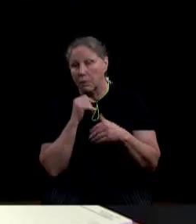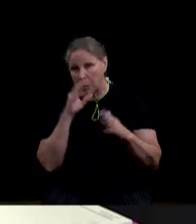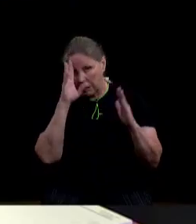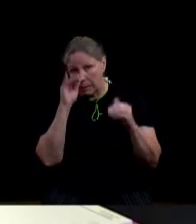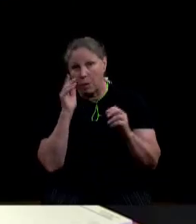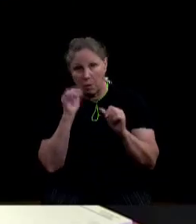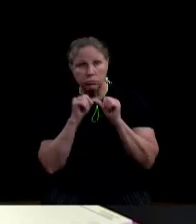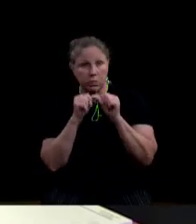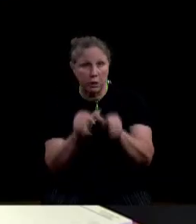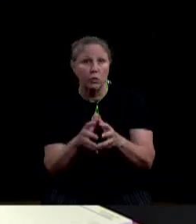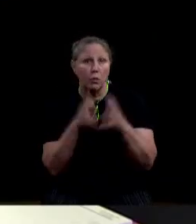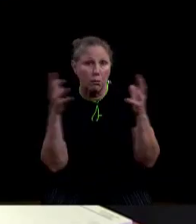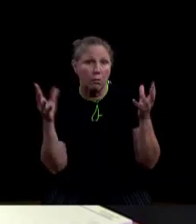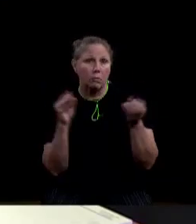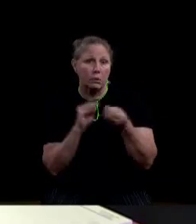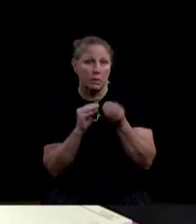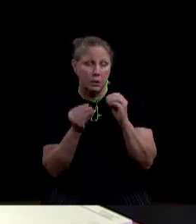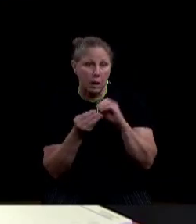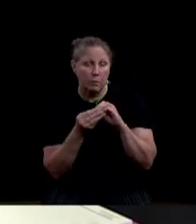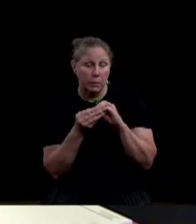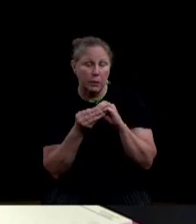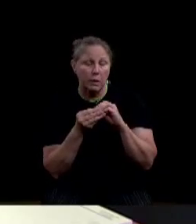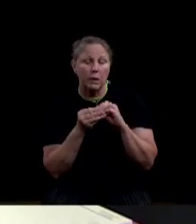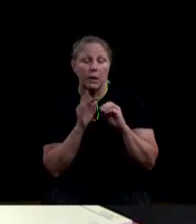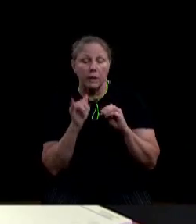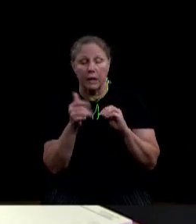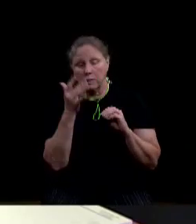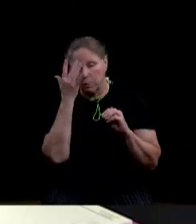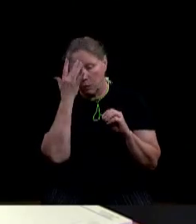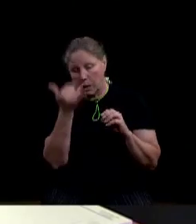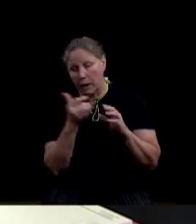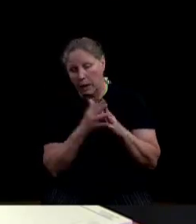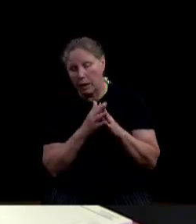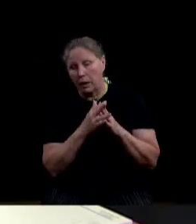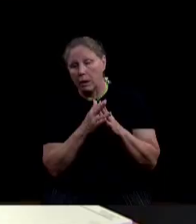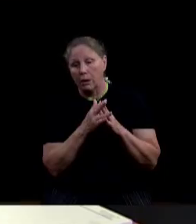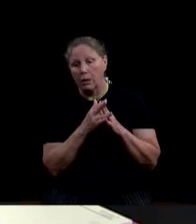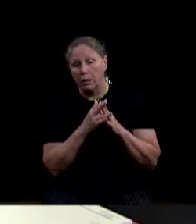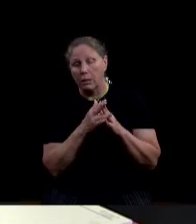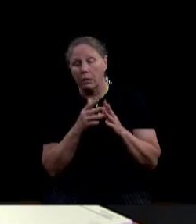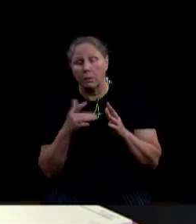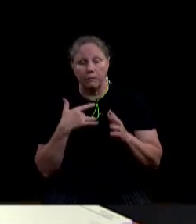to step up efforts